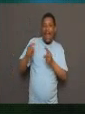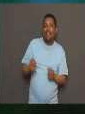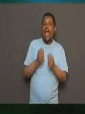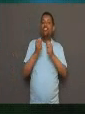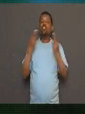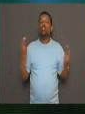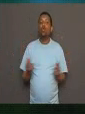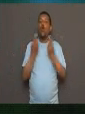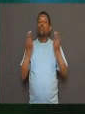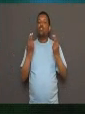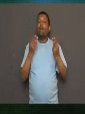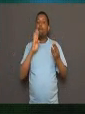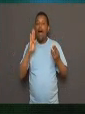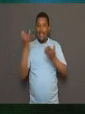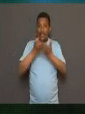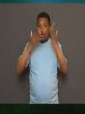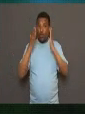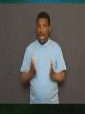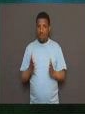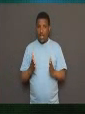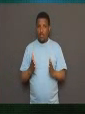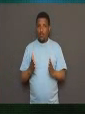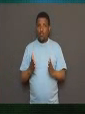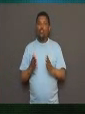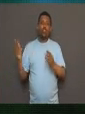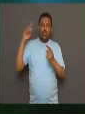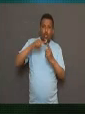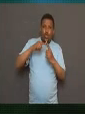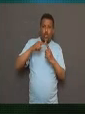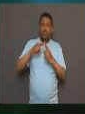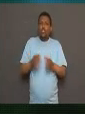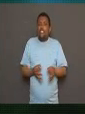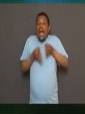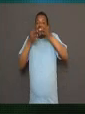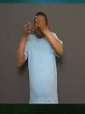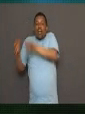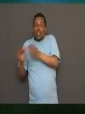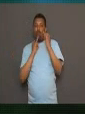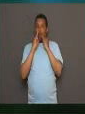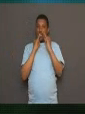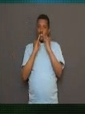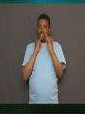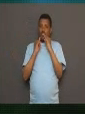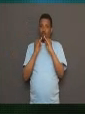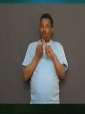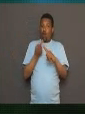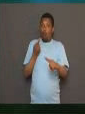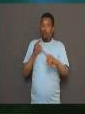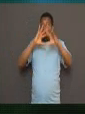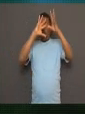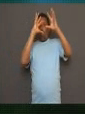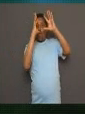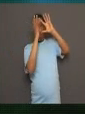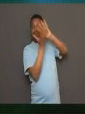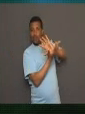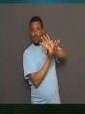projection is a technique used by cartographers to transfer